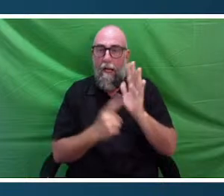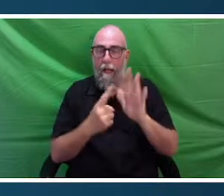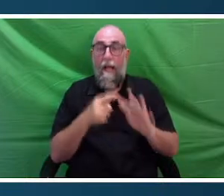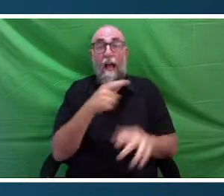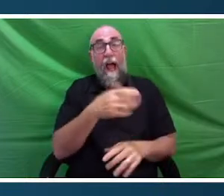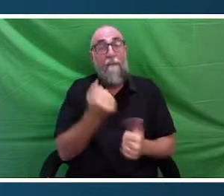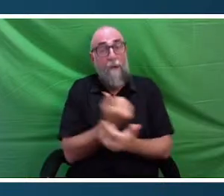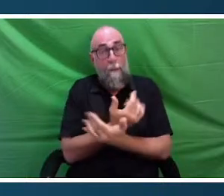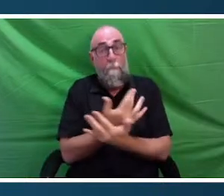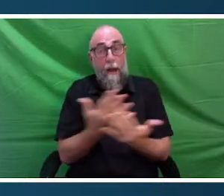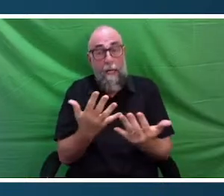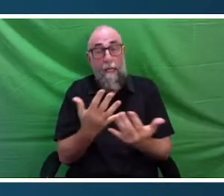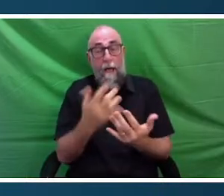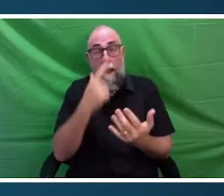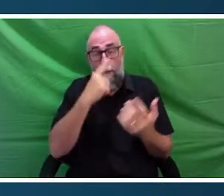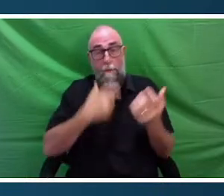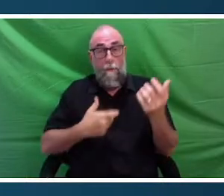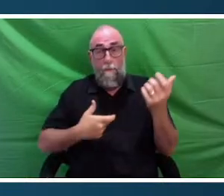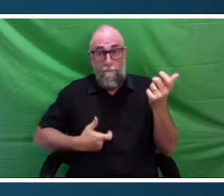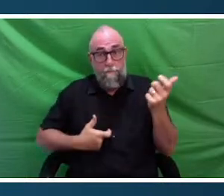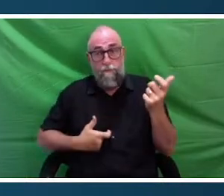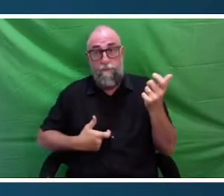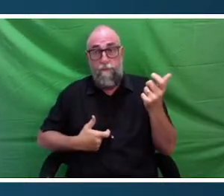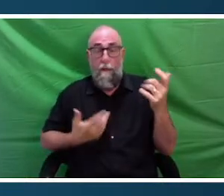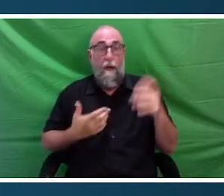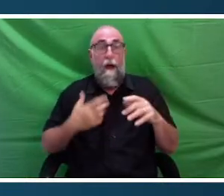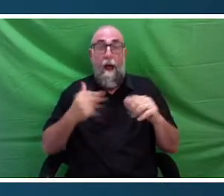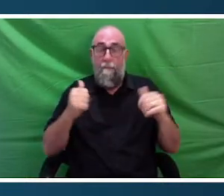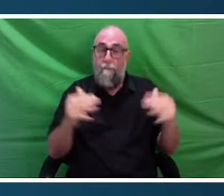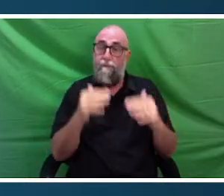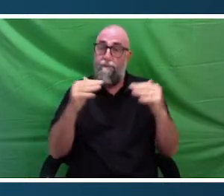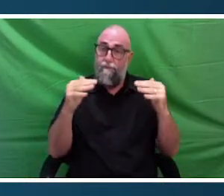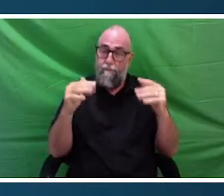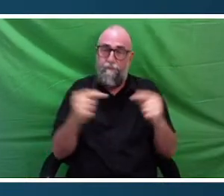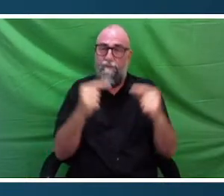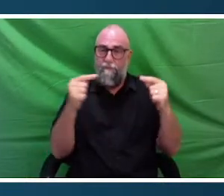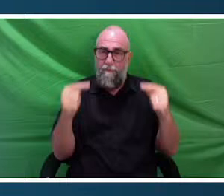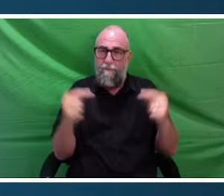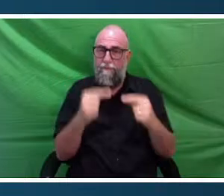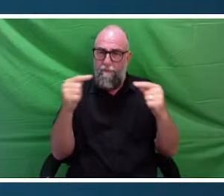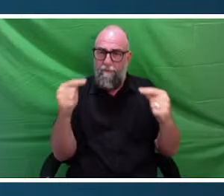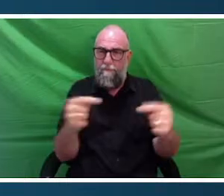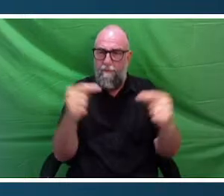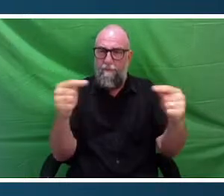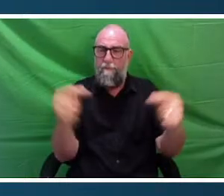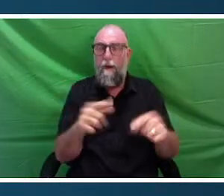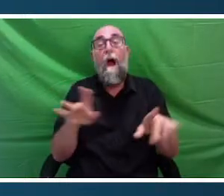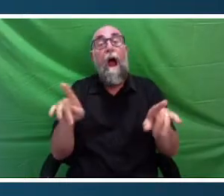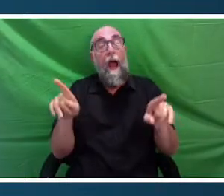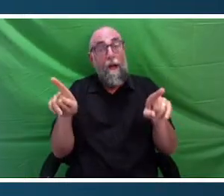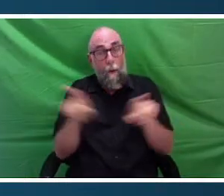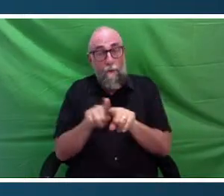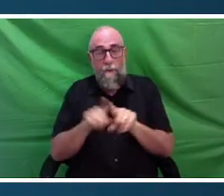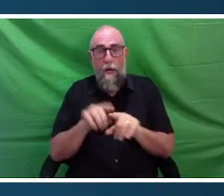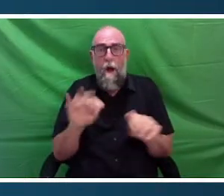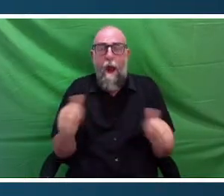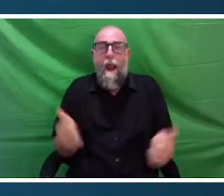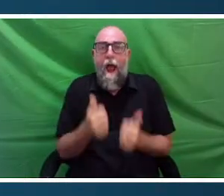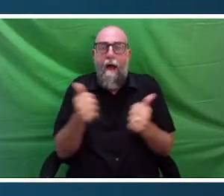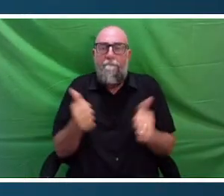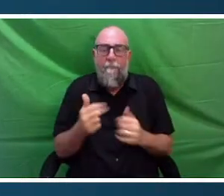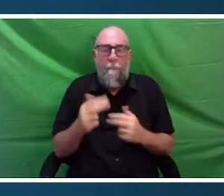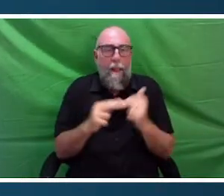conflict, cocaine production, and a stark lack of basic development all coalesced.